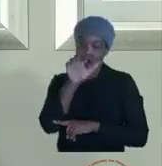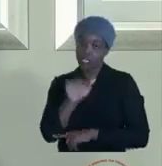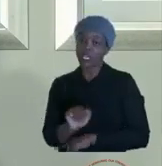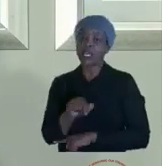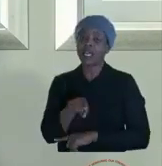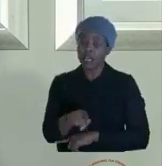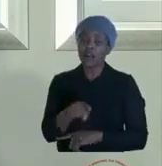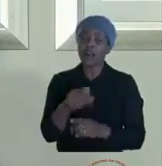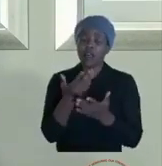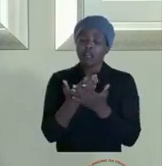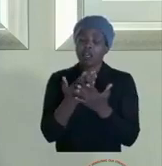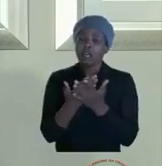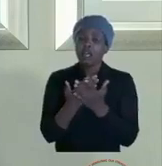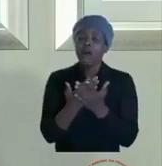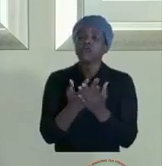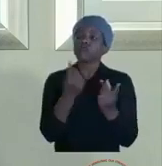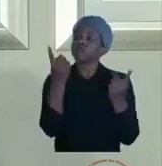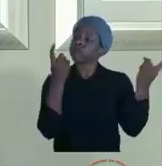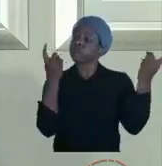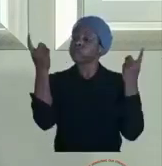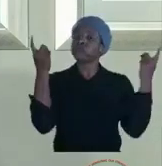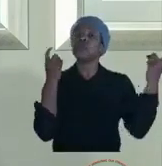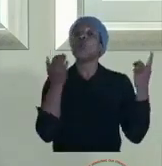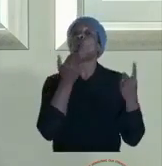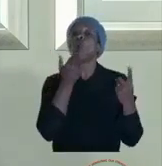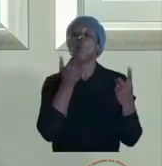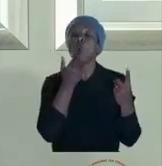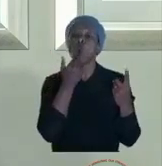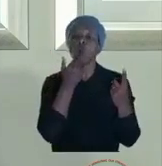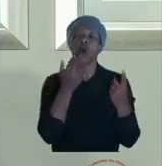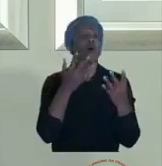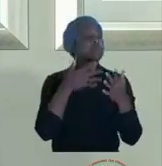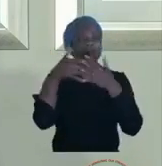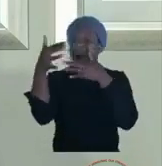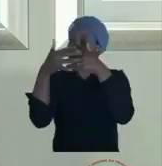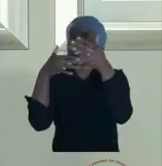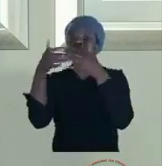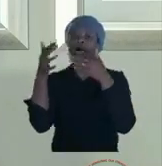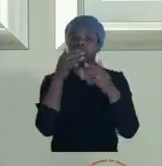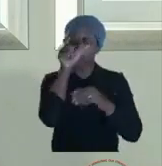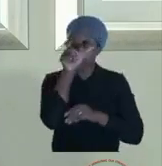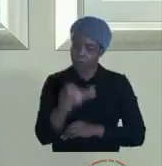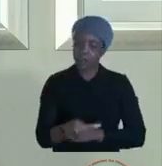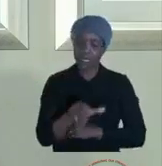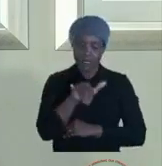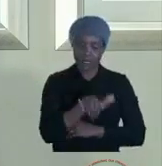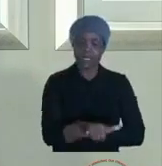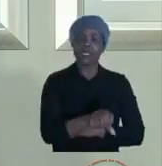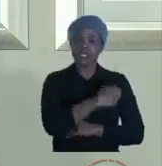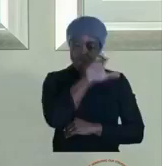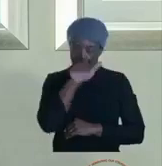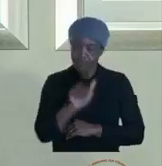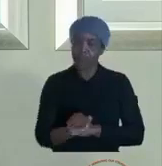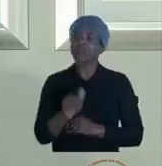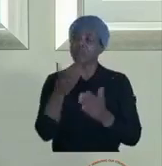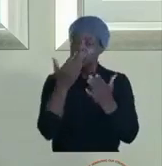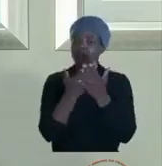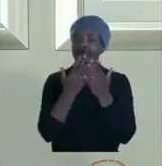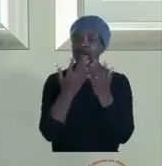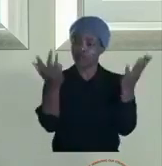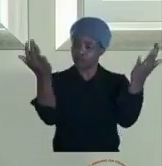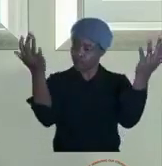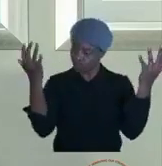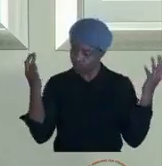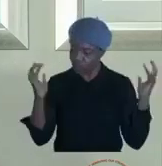Development Plan, calls upon all citizens to devise mechanisms aimed at reducing inequality, as well as